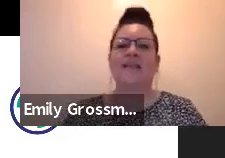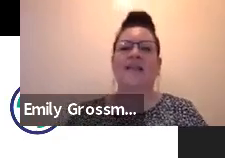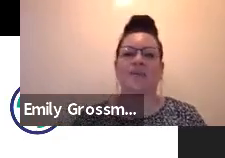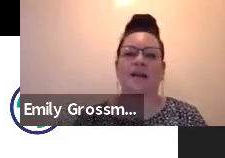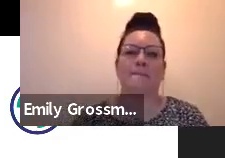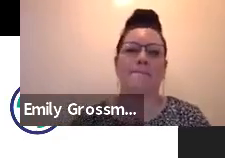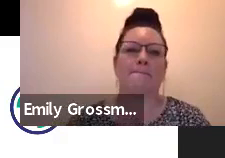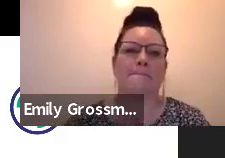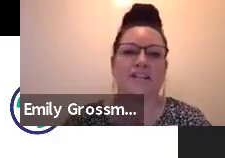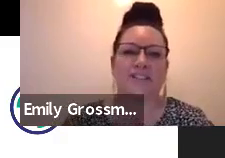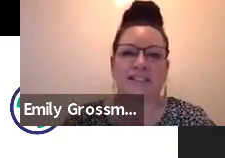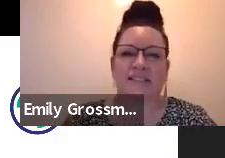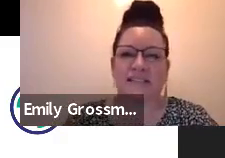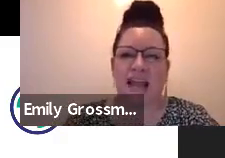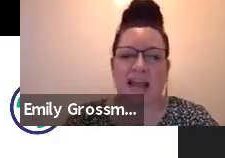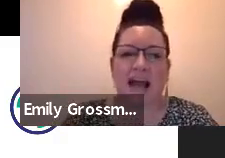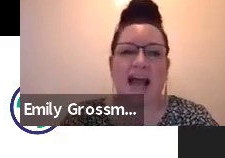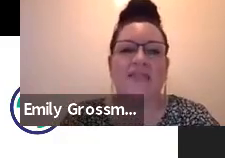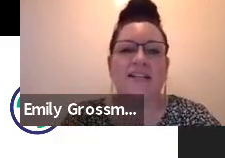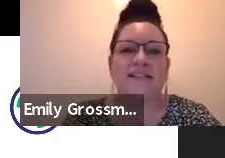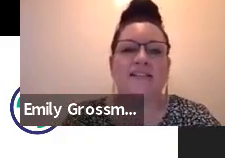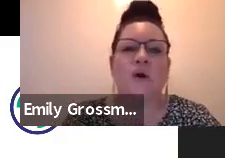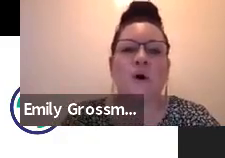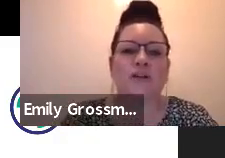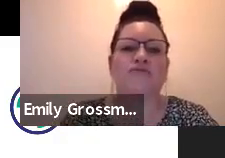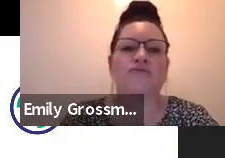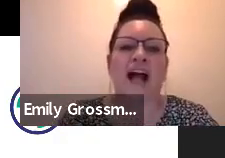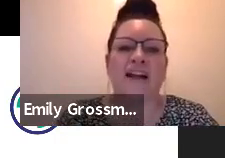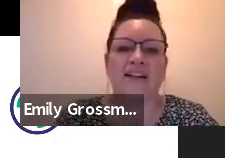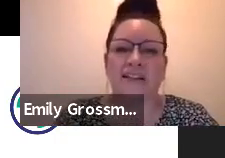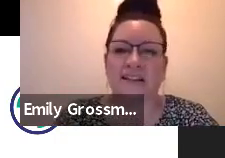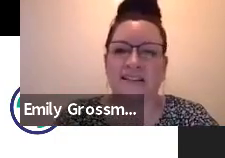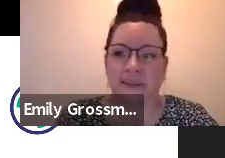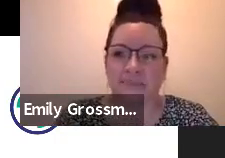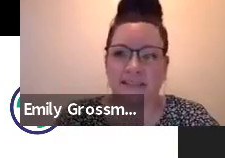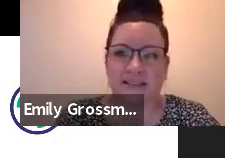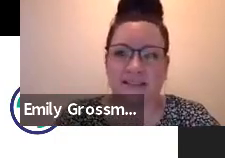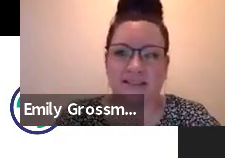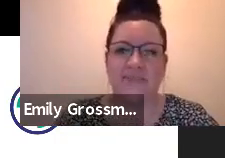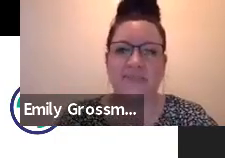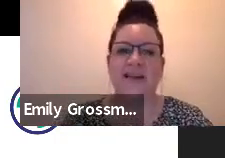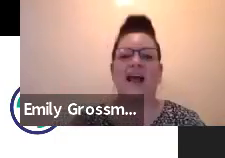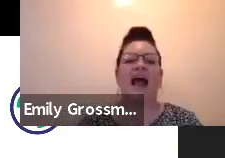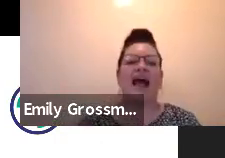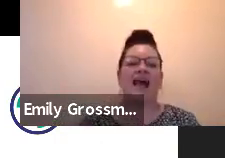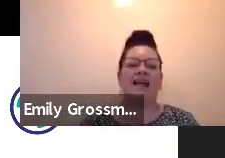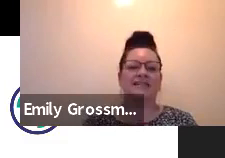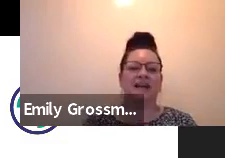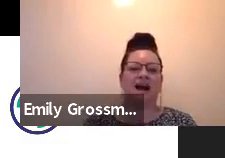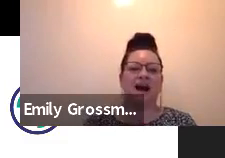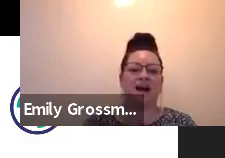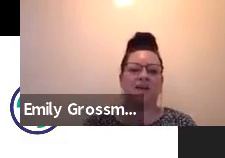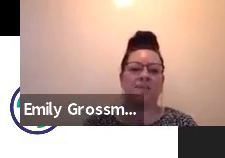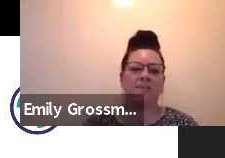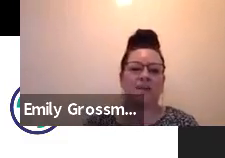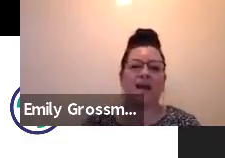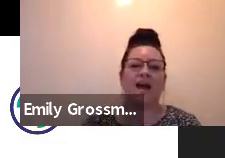skill that I'm going to mention today. And this is called radical acceptance. And